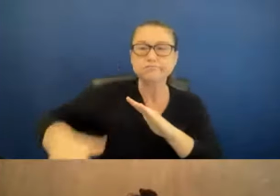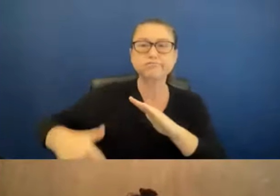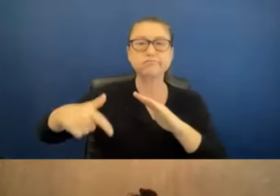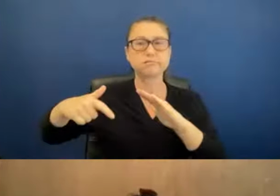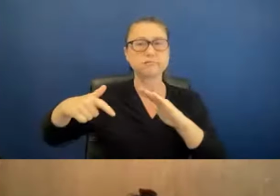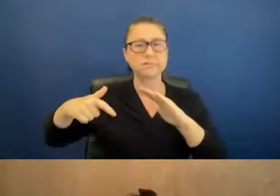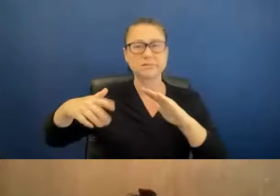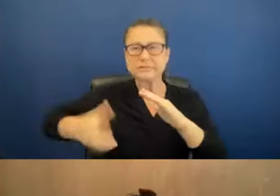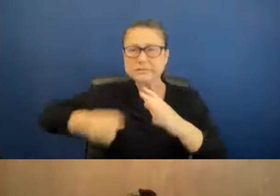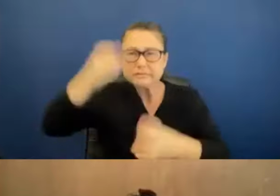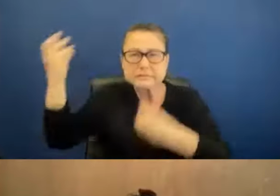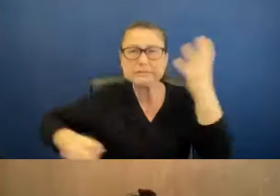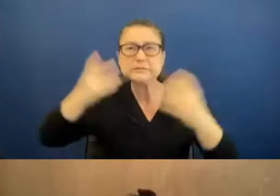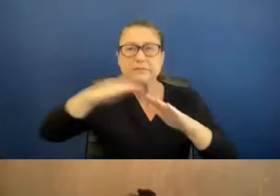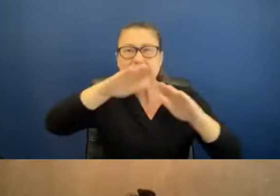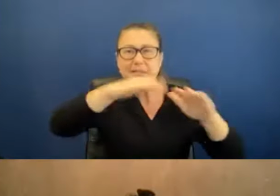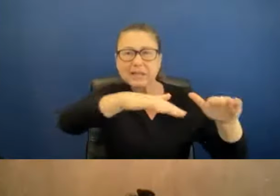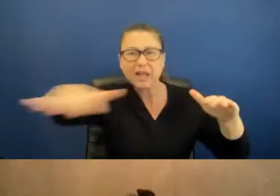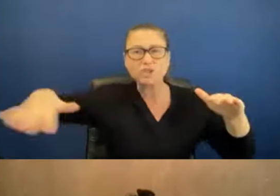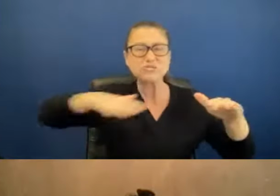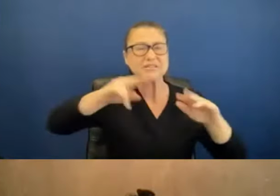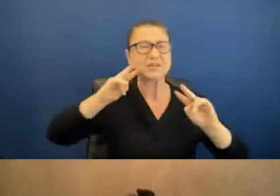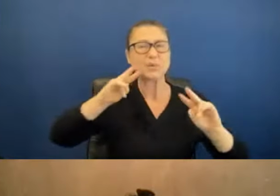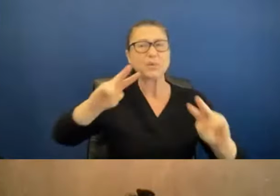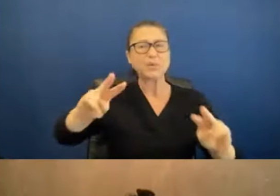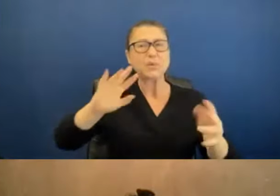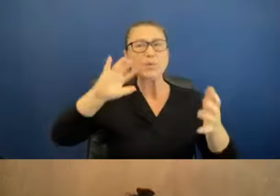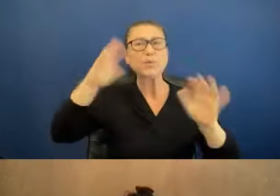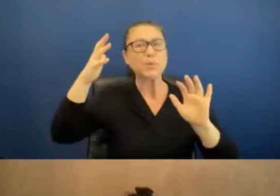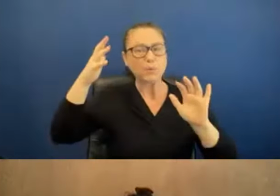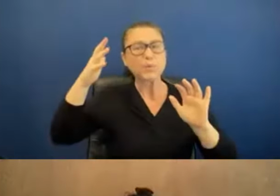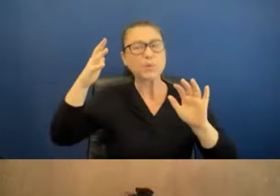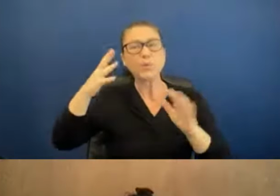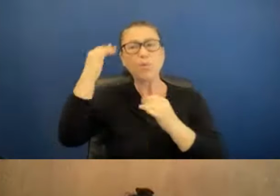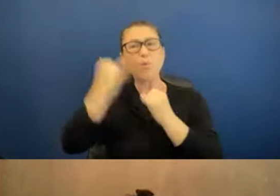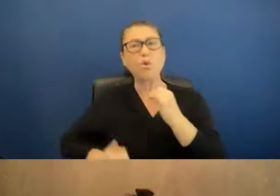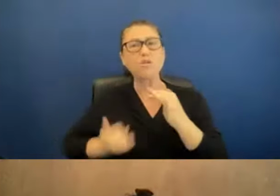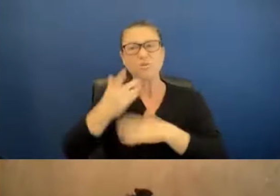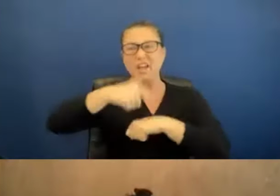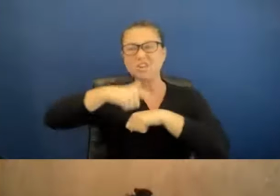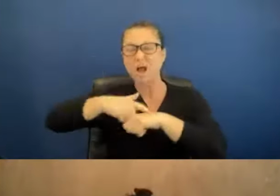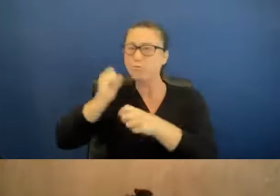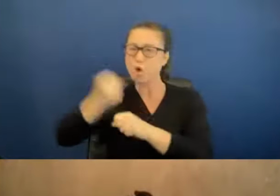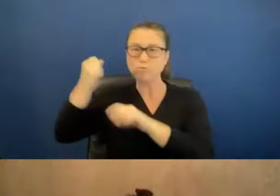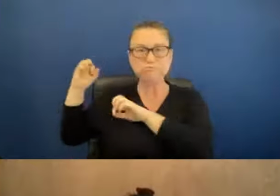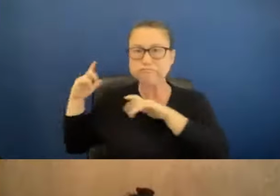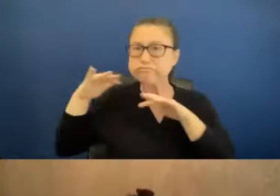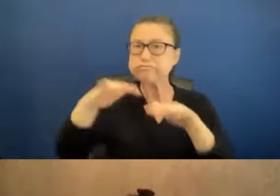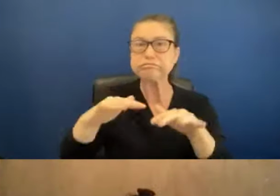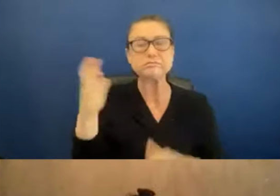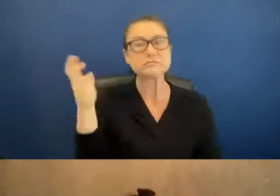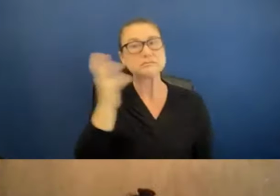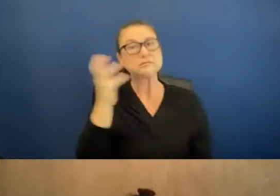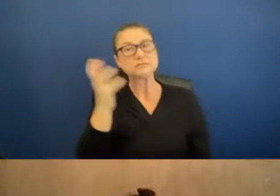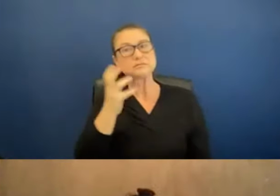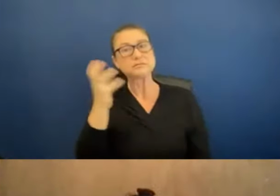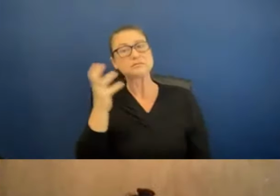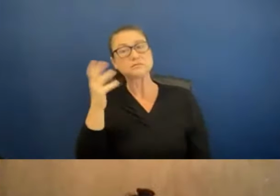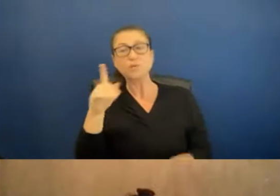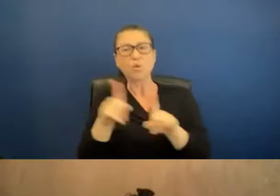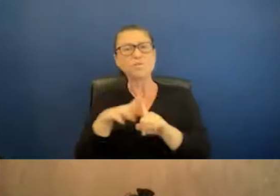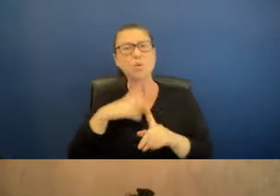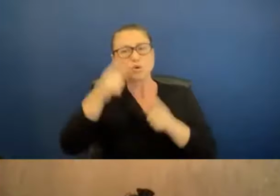upheaval and transformation that would have occurred during that gold rush. Um, and so sort of like to also pay